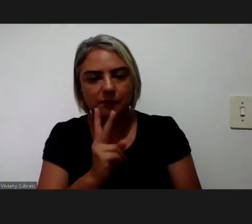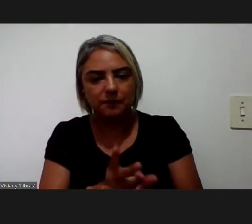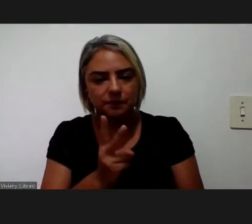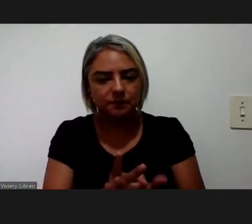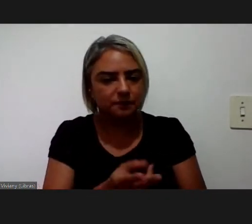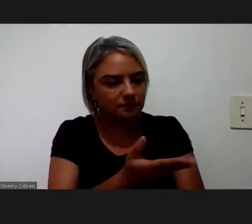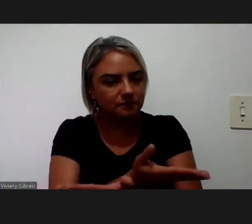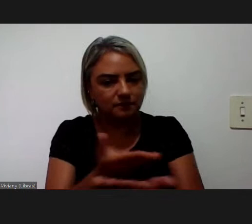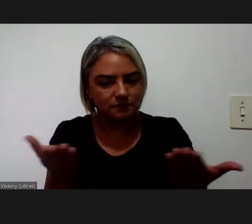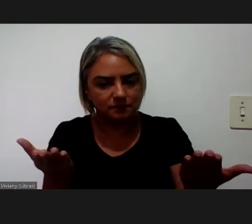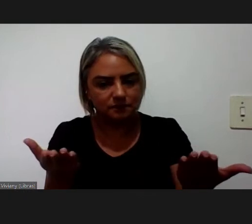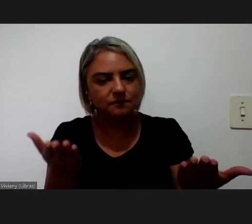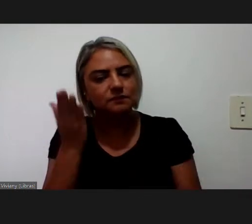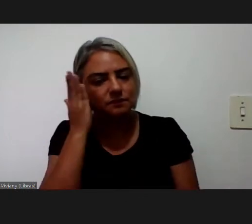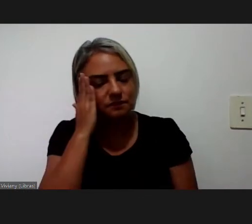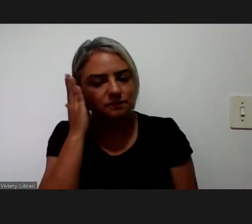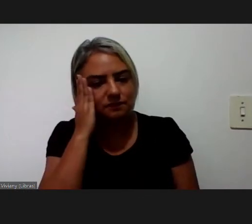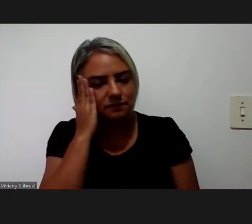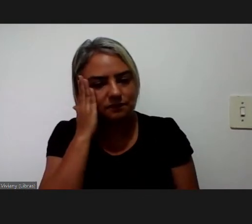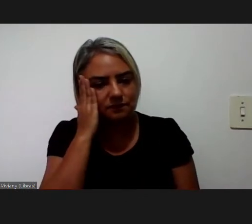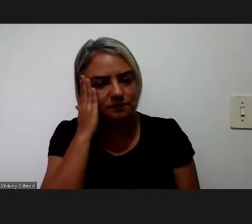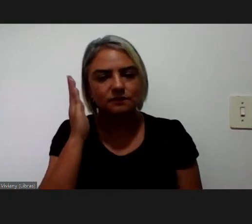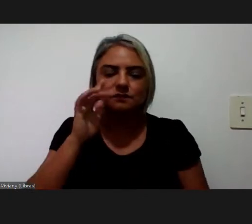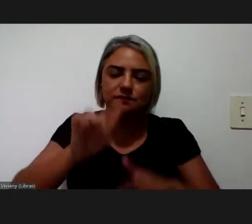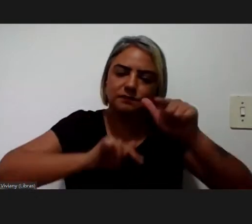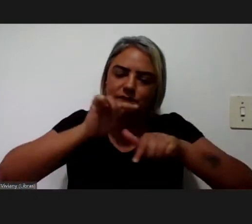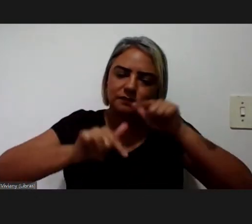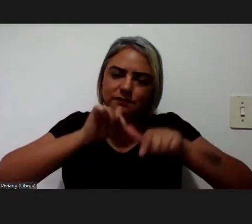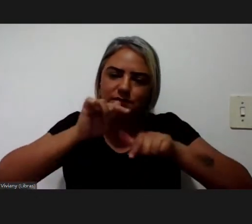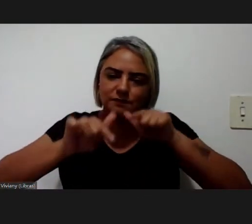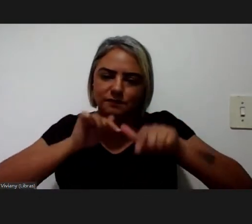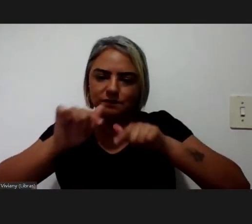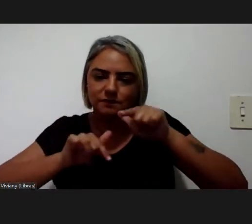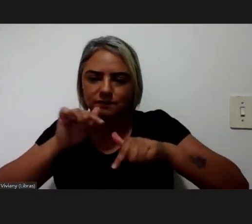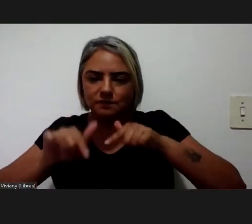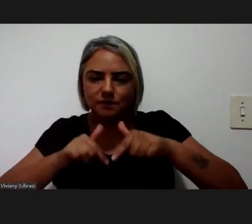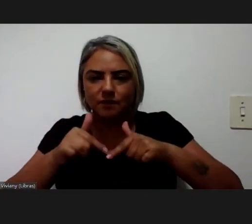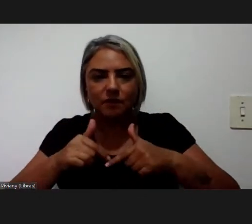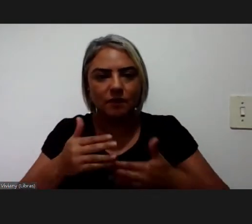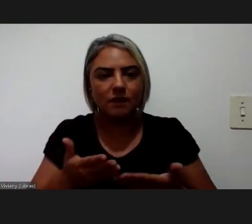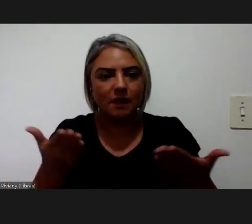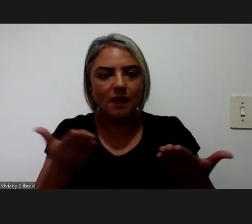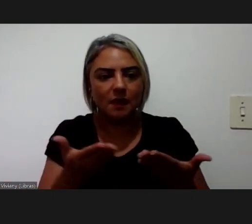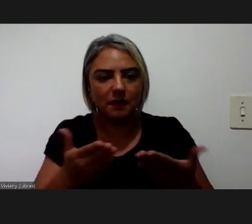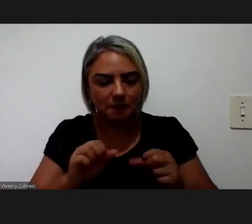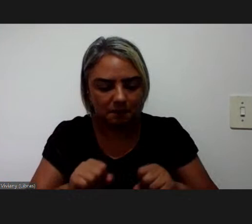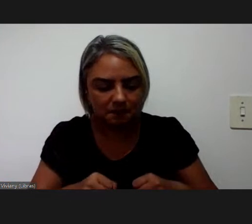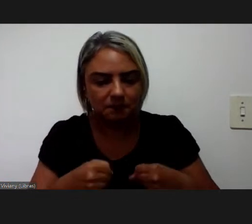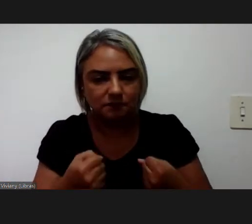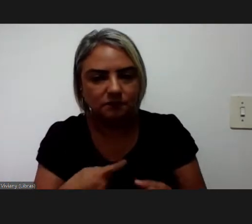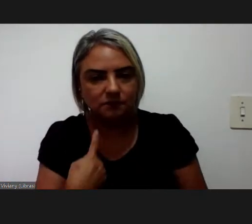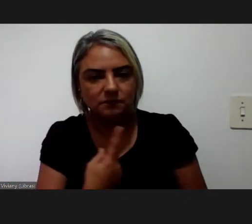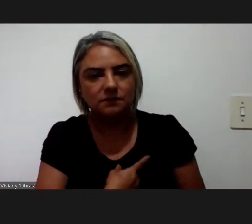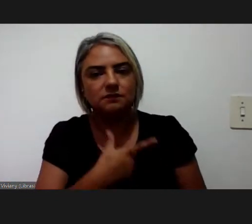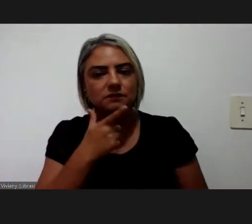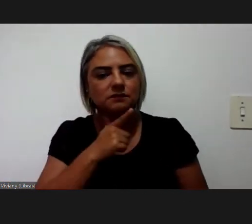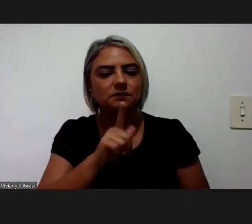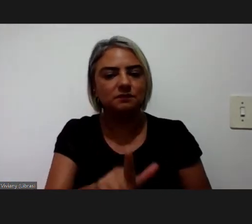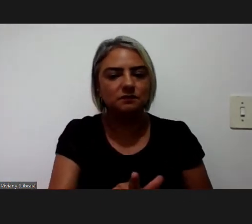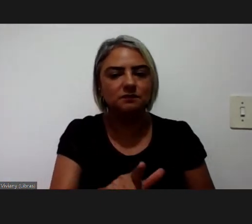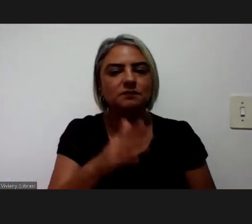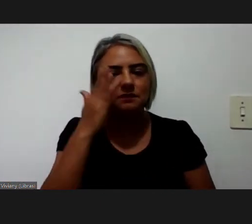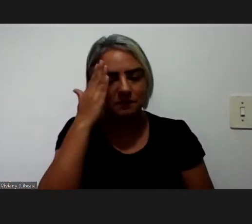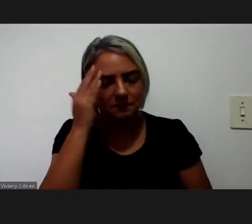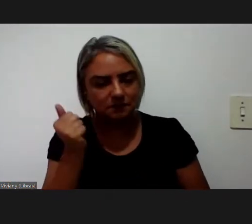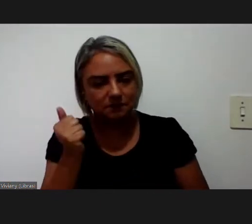events and to say that municipalities are here at your disposition, and we know that we have work to do to